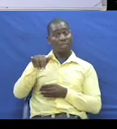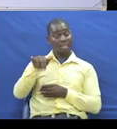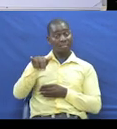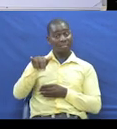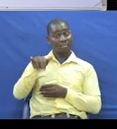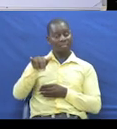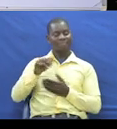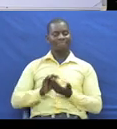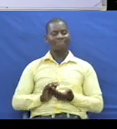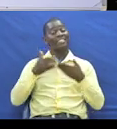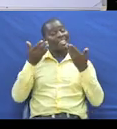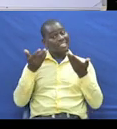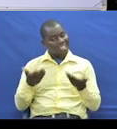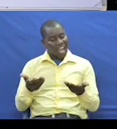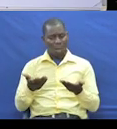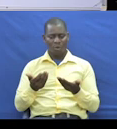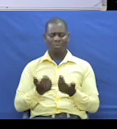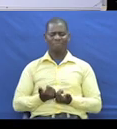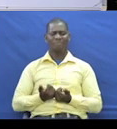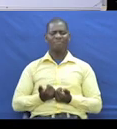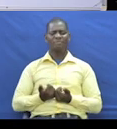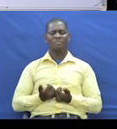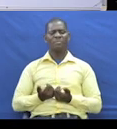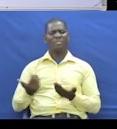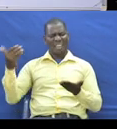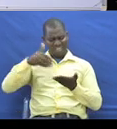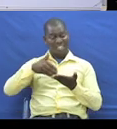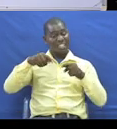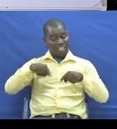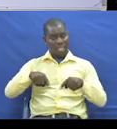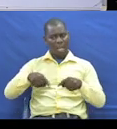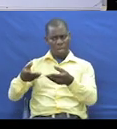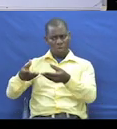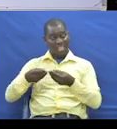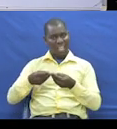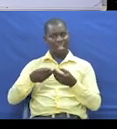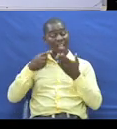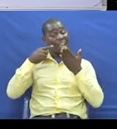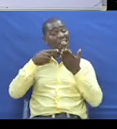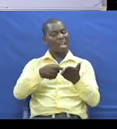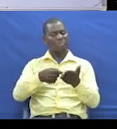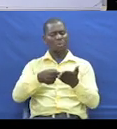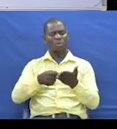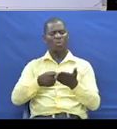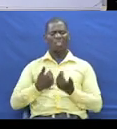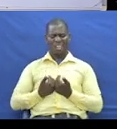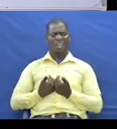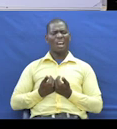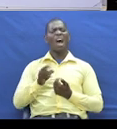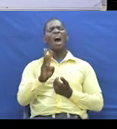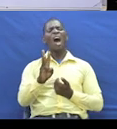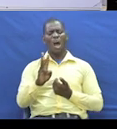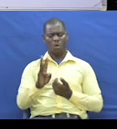the hydrogen. Now, upon reaching here, let us have one example to see